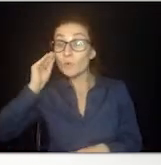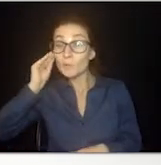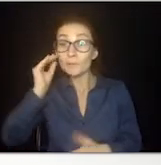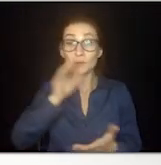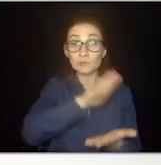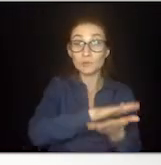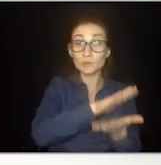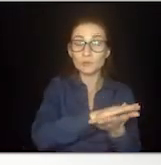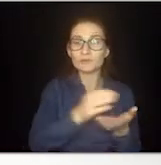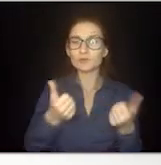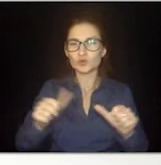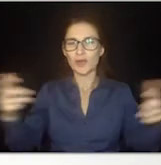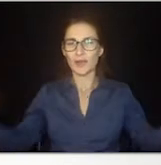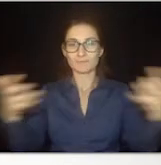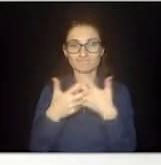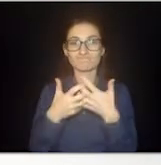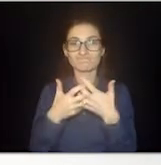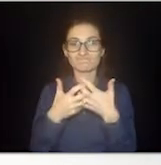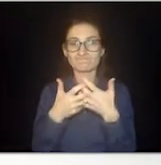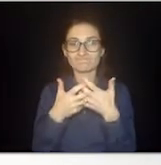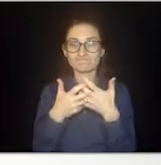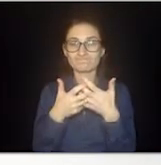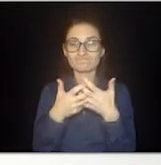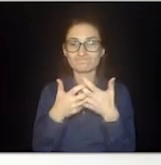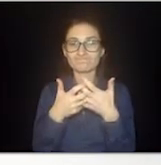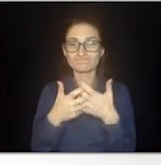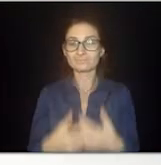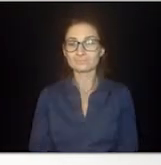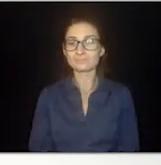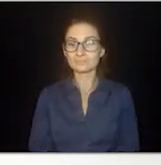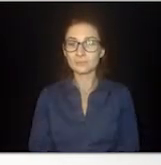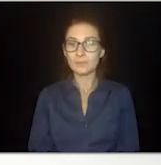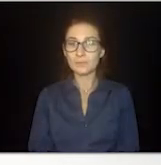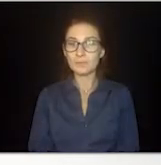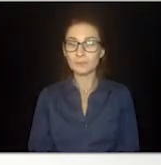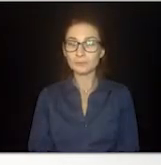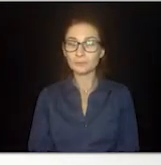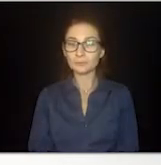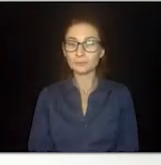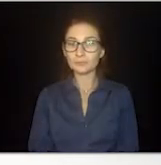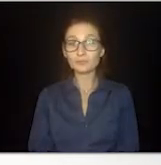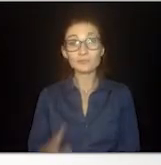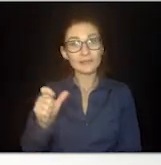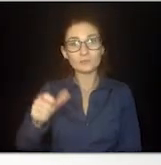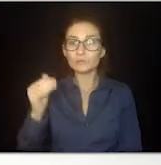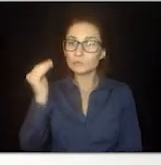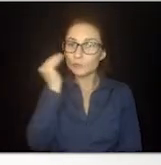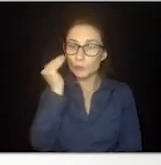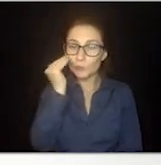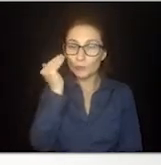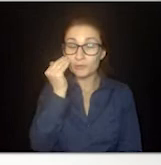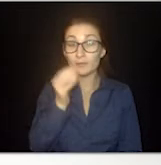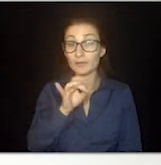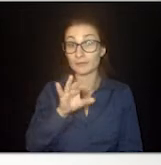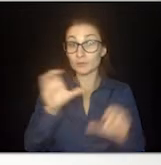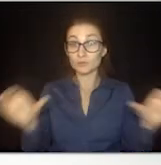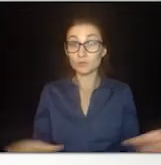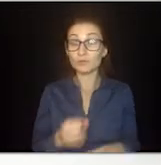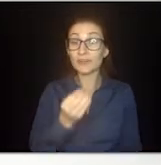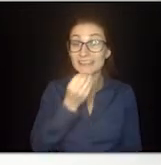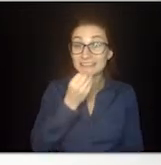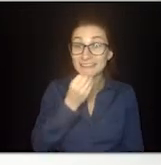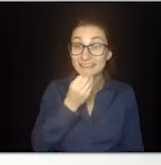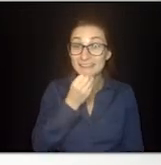and at home, try and have the same object at school and at home. So they know, like, whatever they're